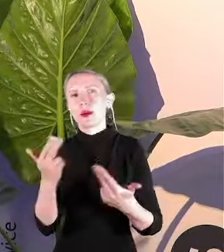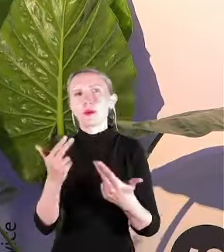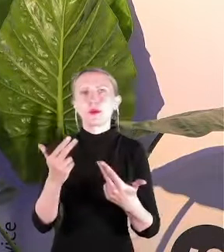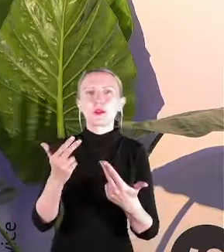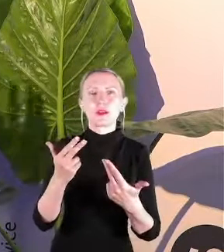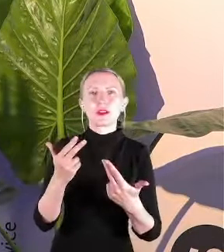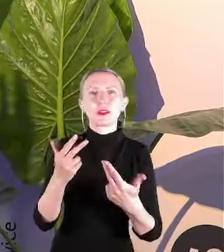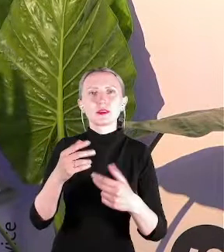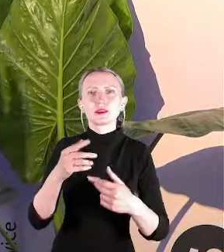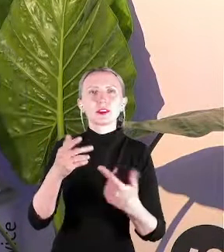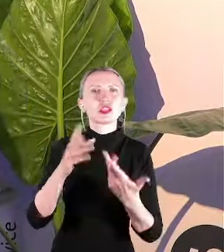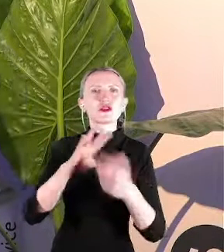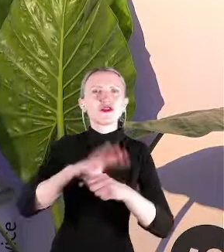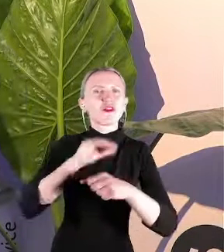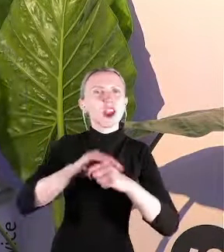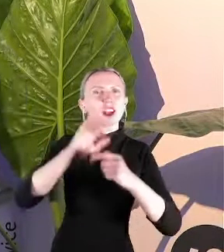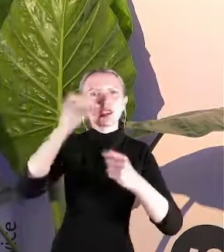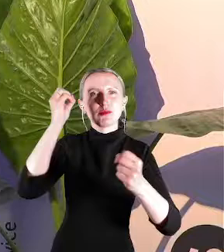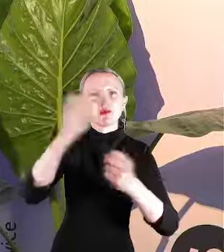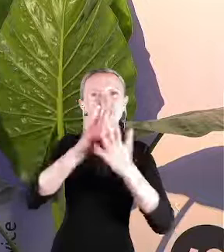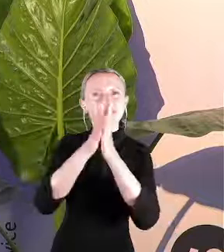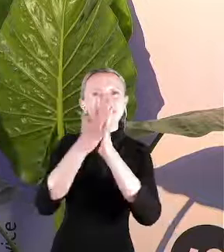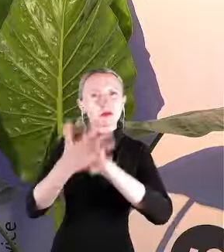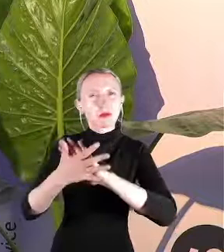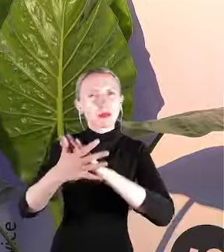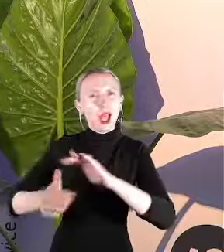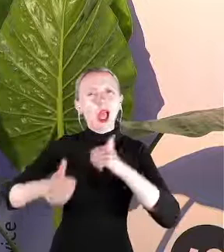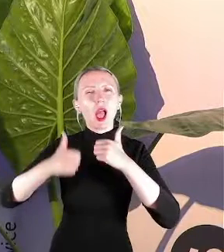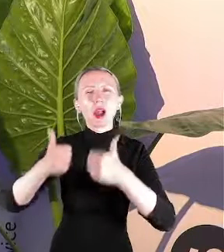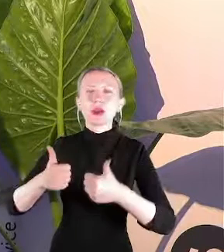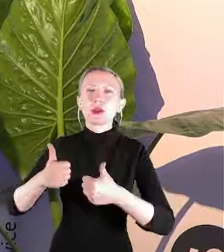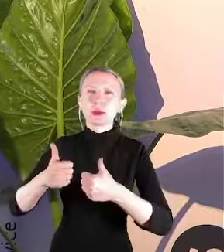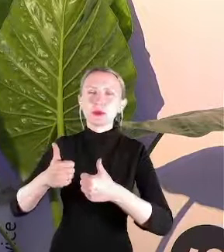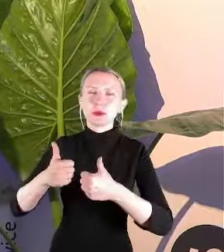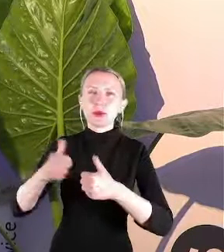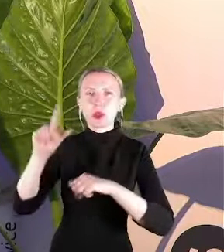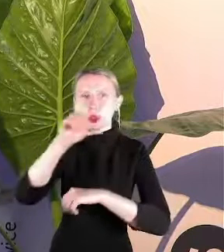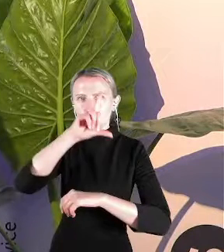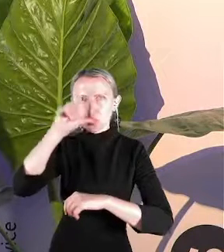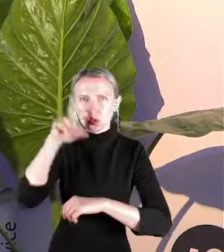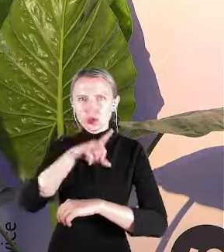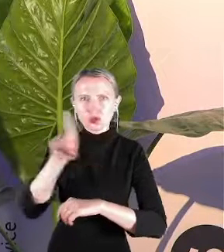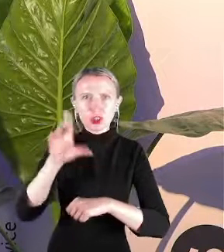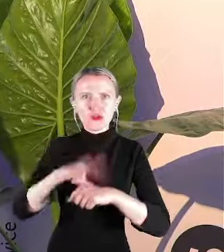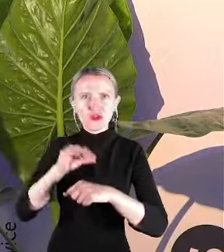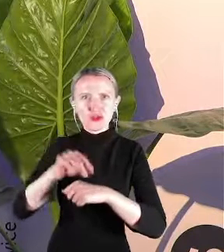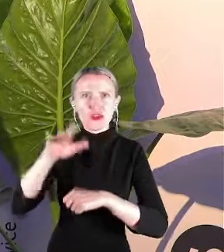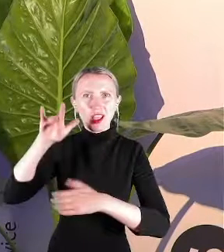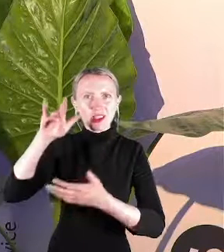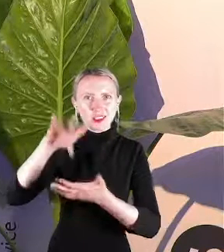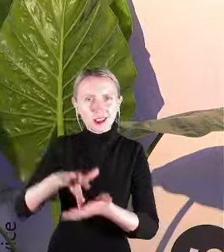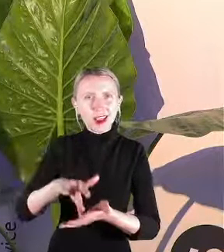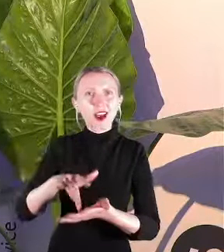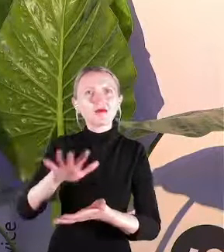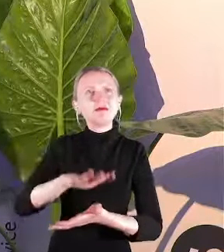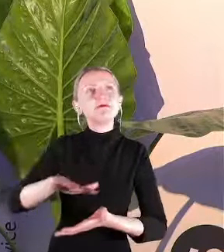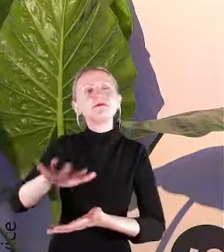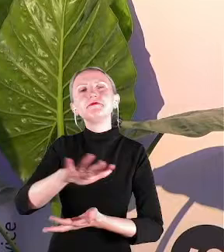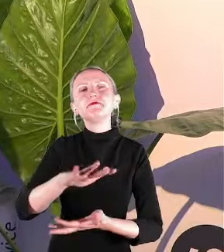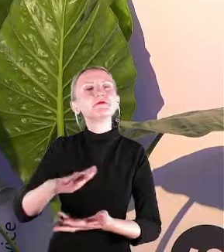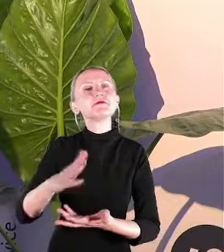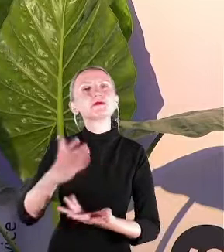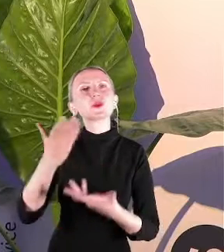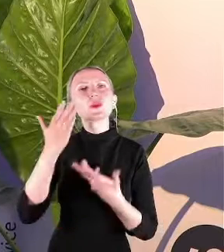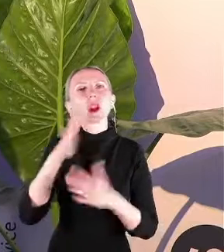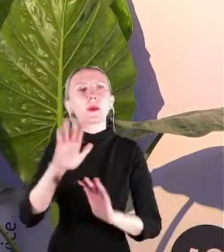debate towards, you know, people being more concerned about how the things are in Sweden if it comes to